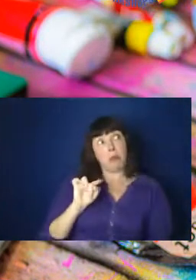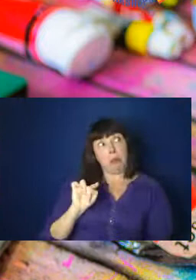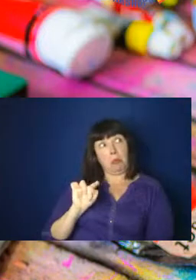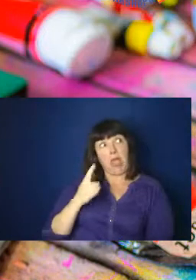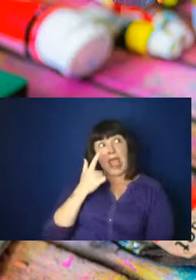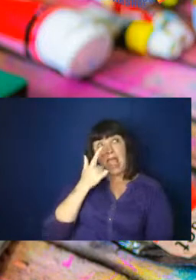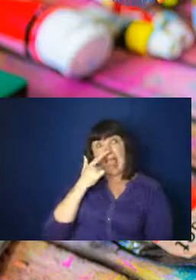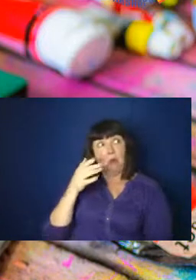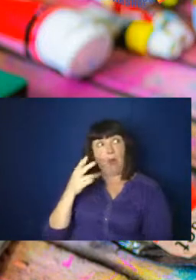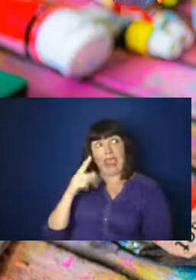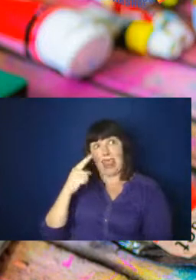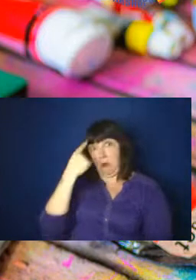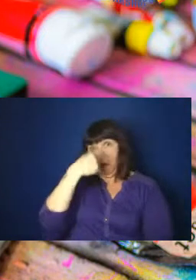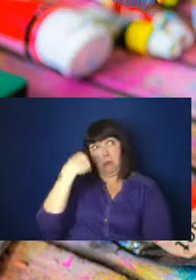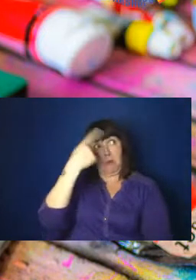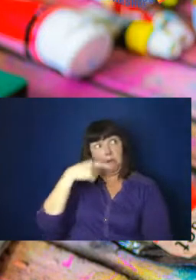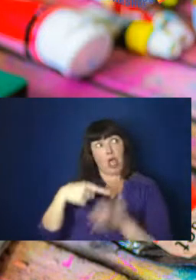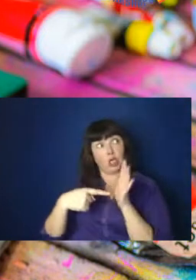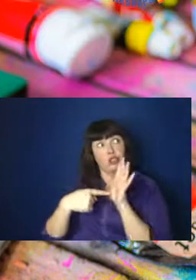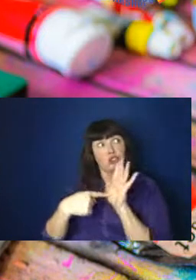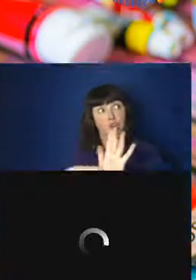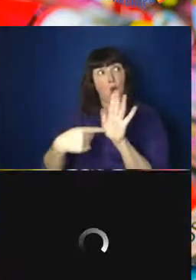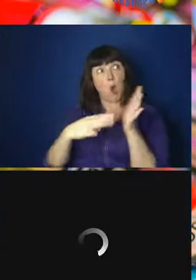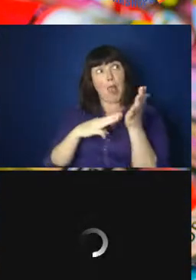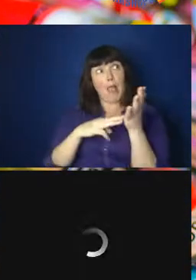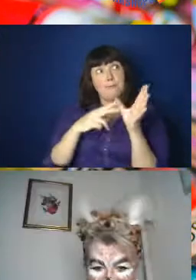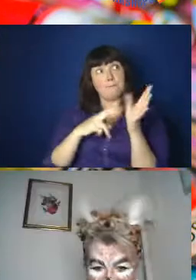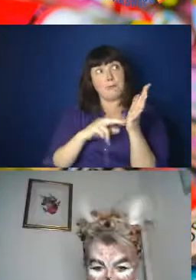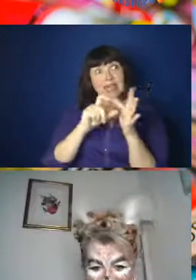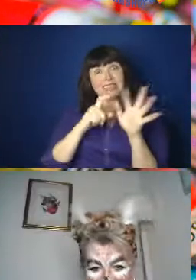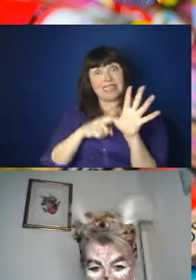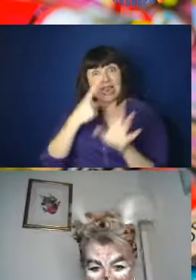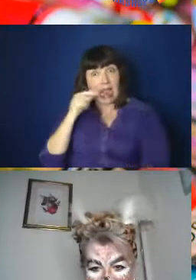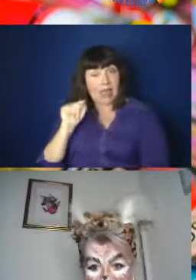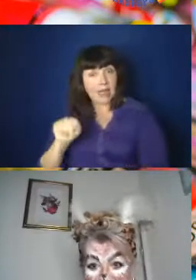Mandy on just to showcase her face?